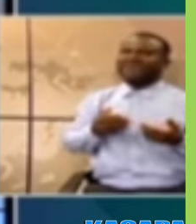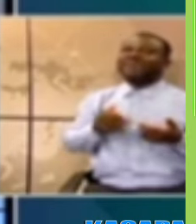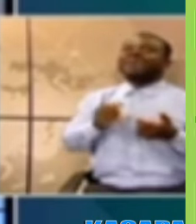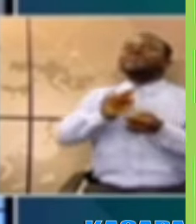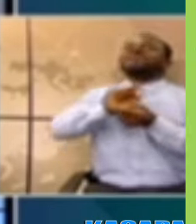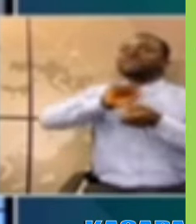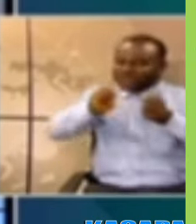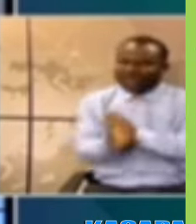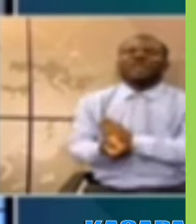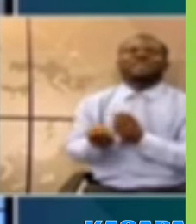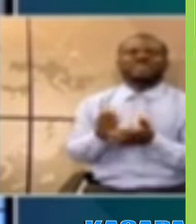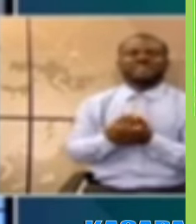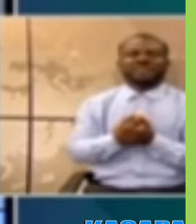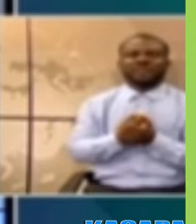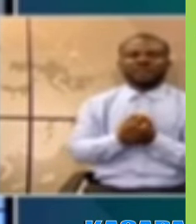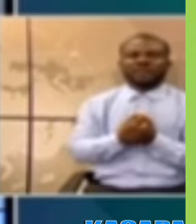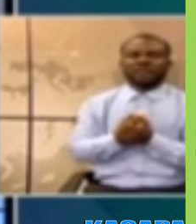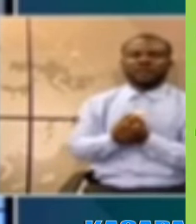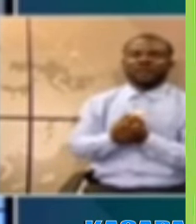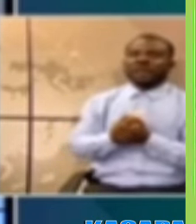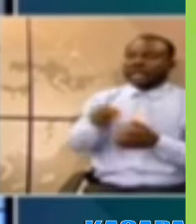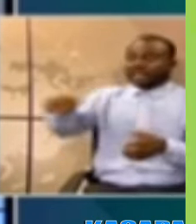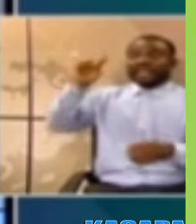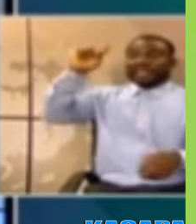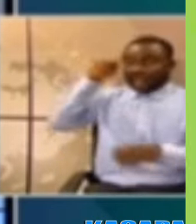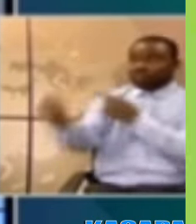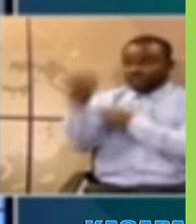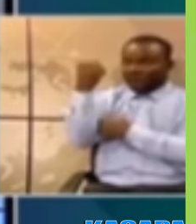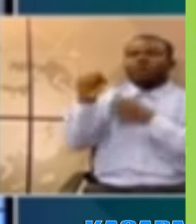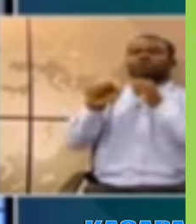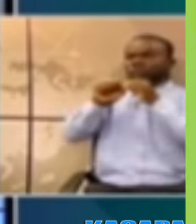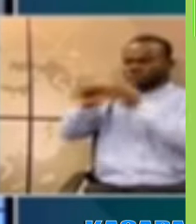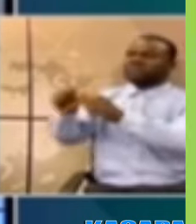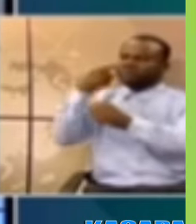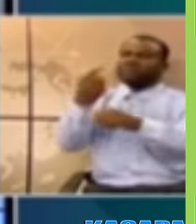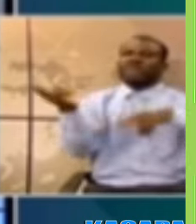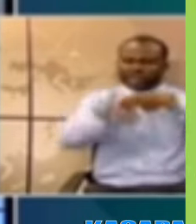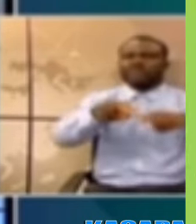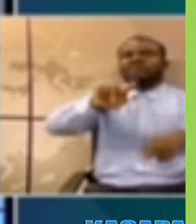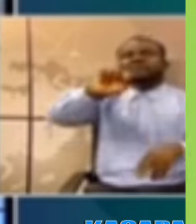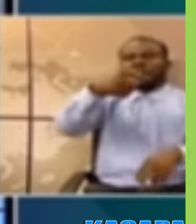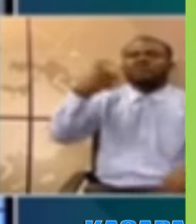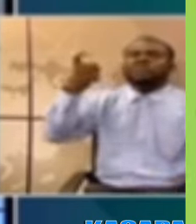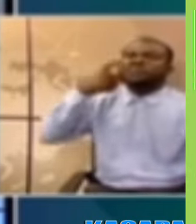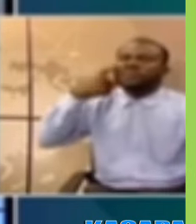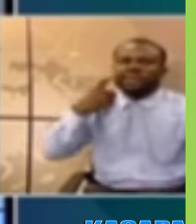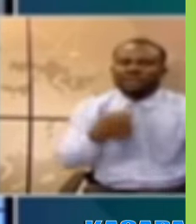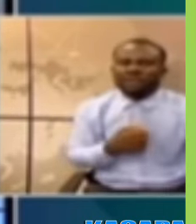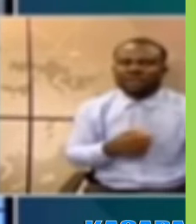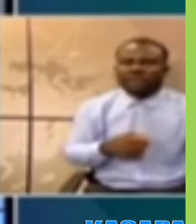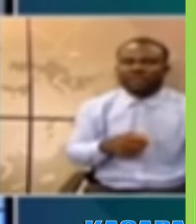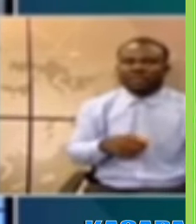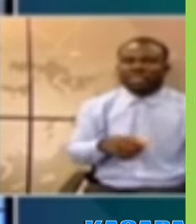Dainty pana, a William Ruto want to us. Not a one for tax and uncle. Because I'm